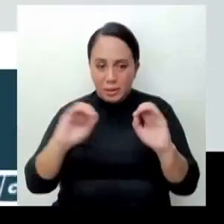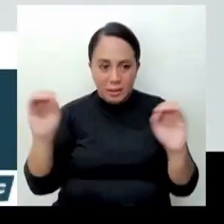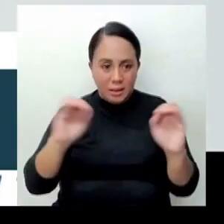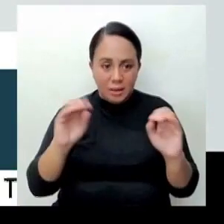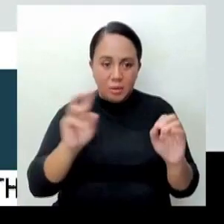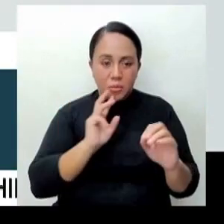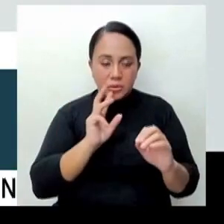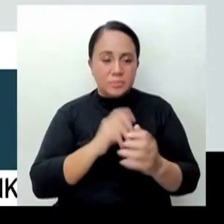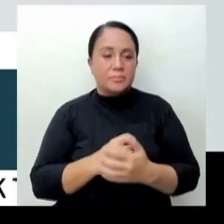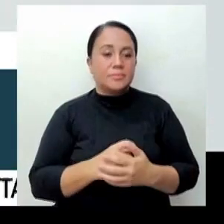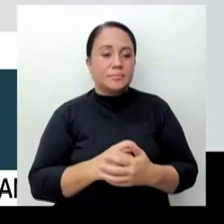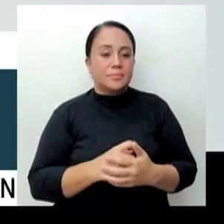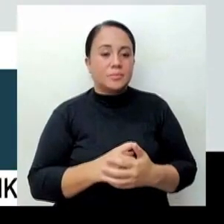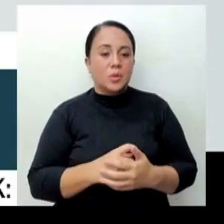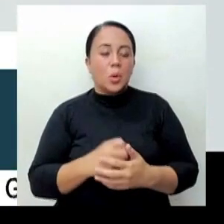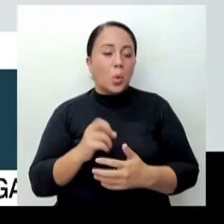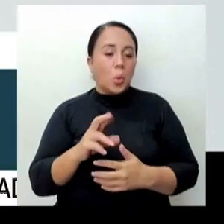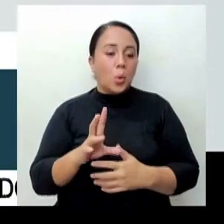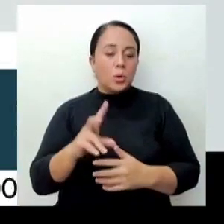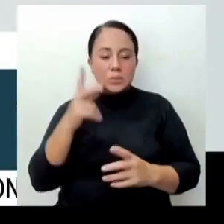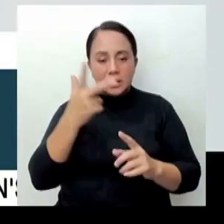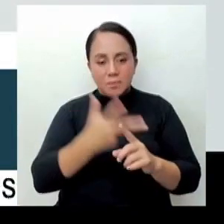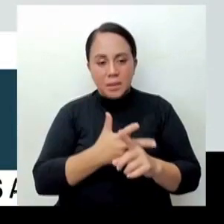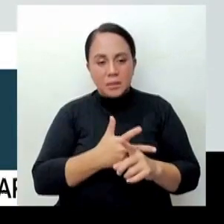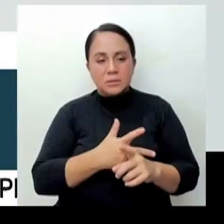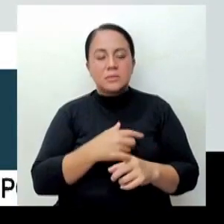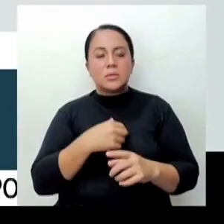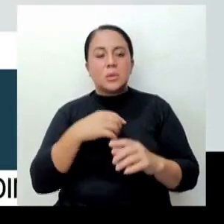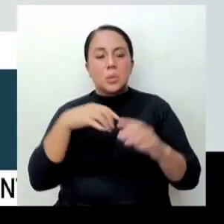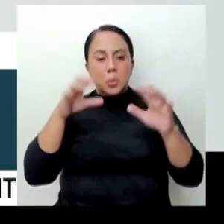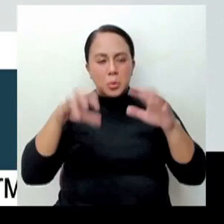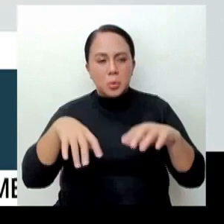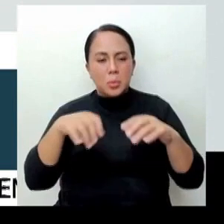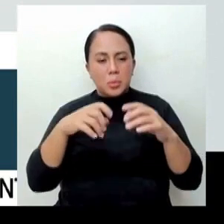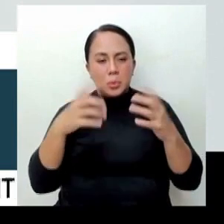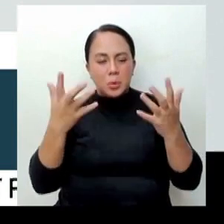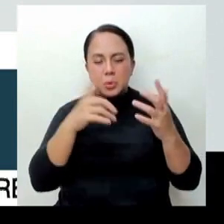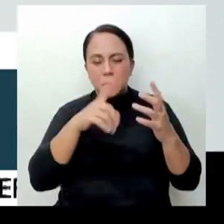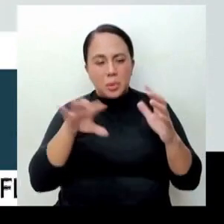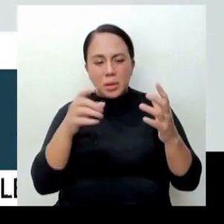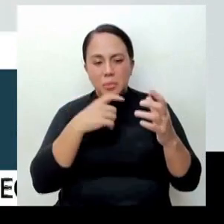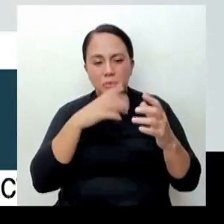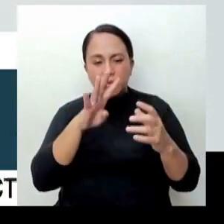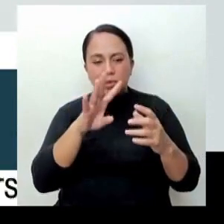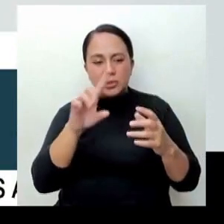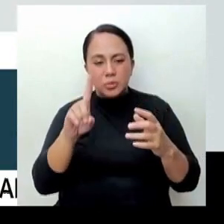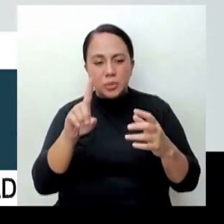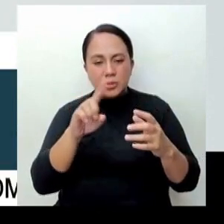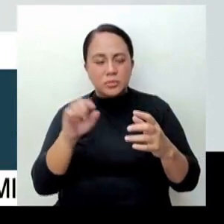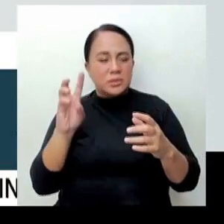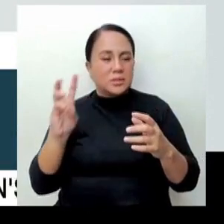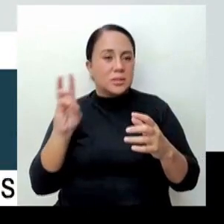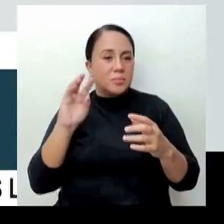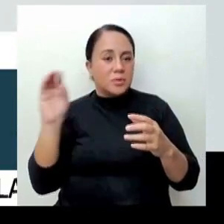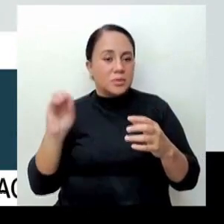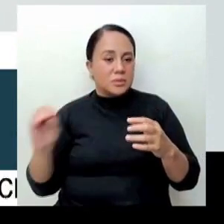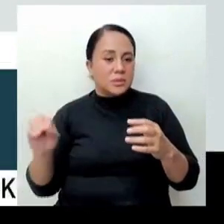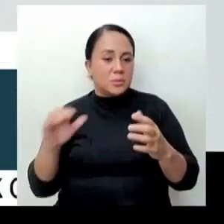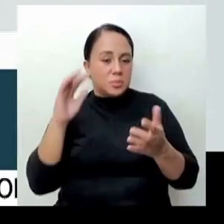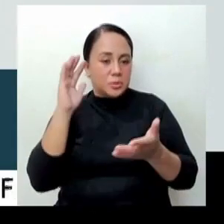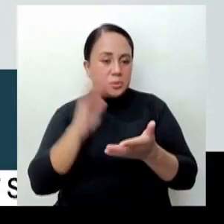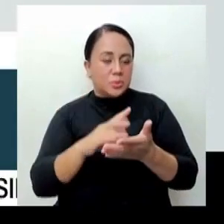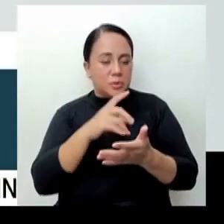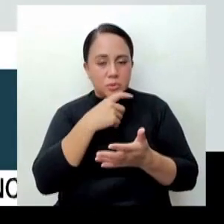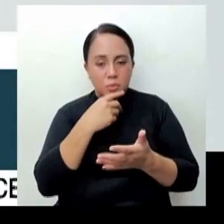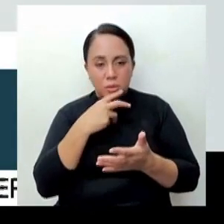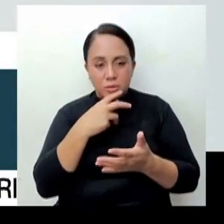ulan, or 3 buwan na sunod-sunod na may reduction ng 41 to 60% ang reduction sa tubig